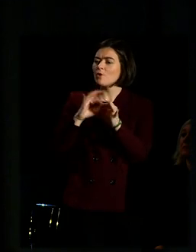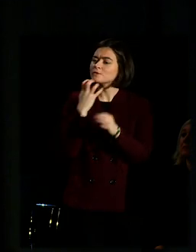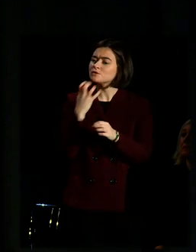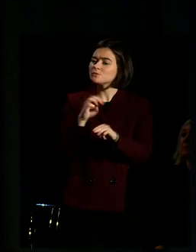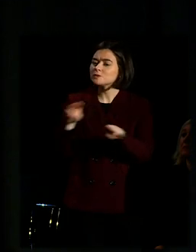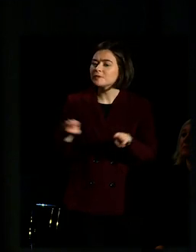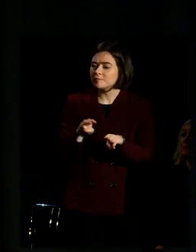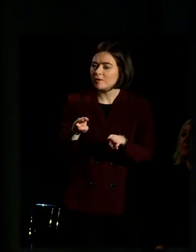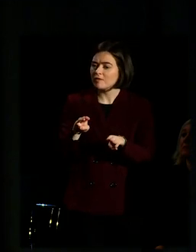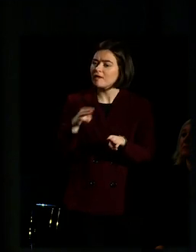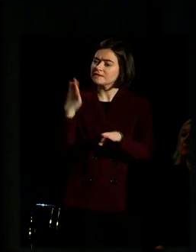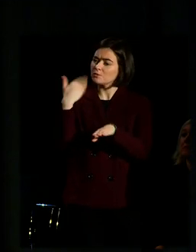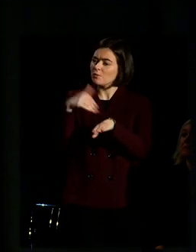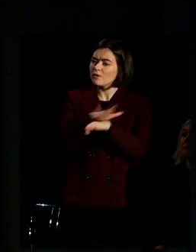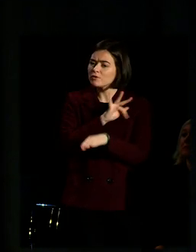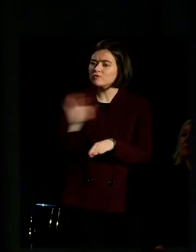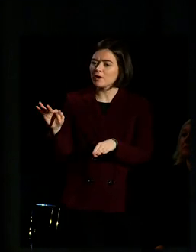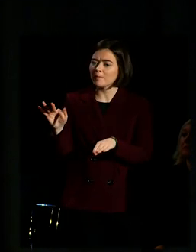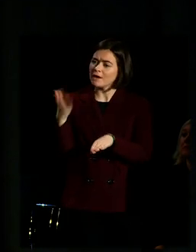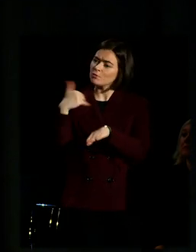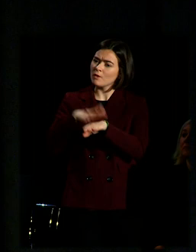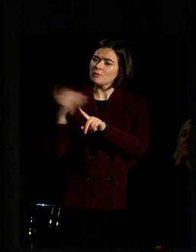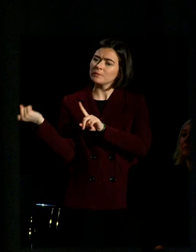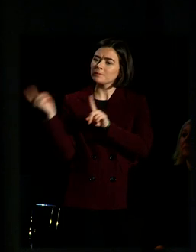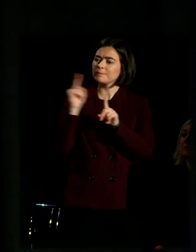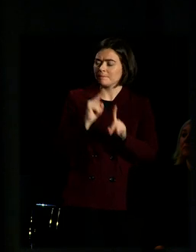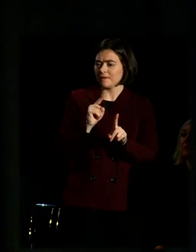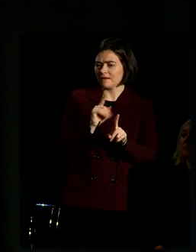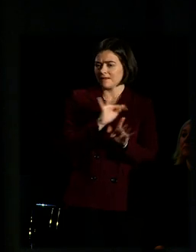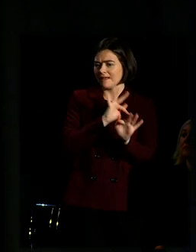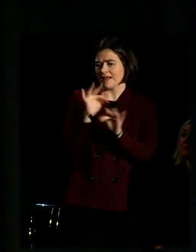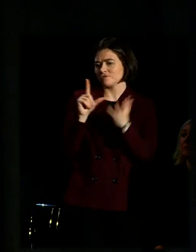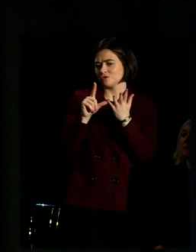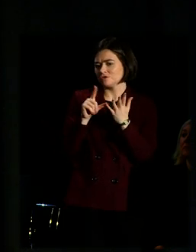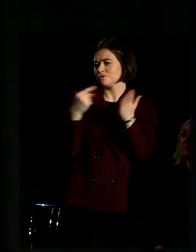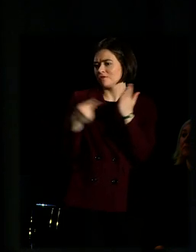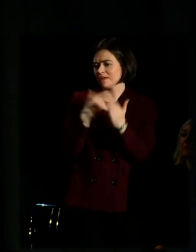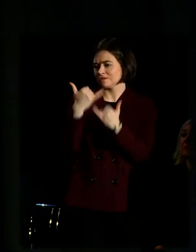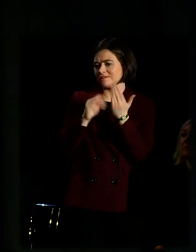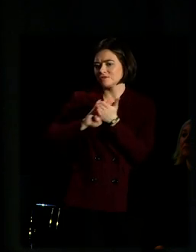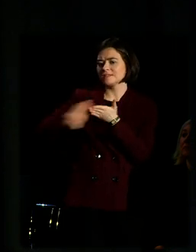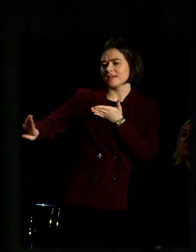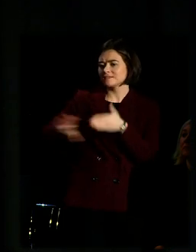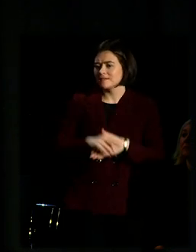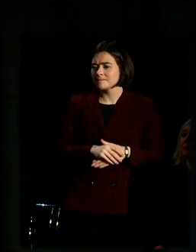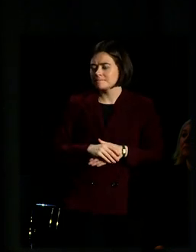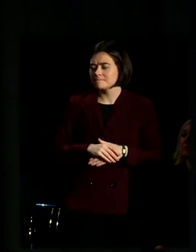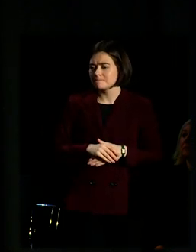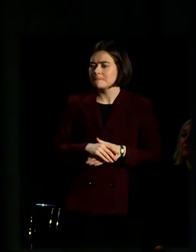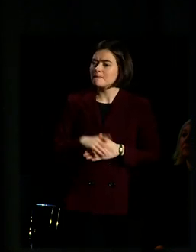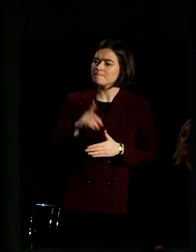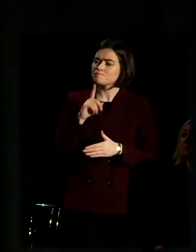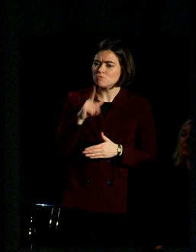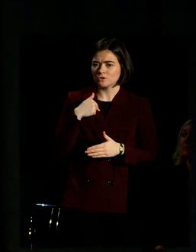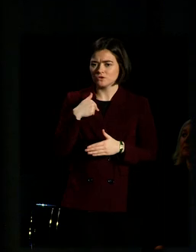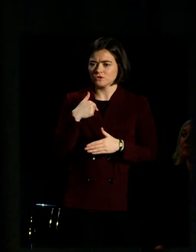It is where we came from and where we returned to after 2,000 years in exile. Yet, the duty to remember